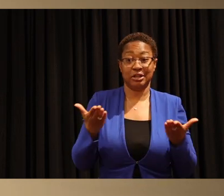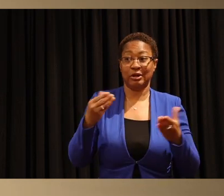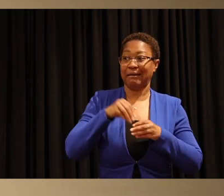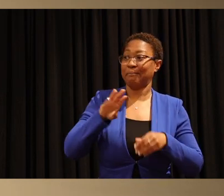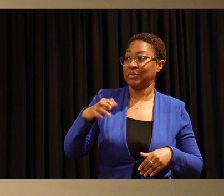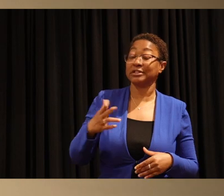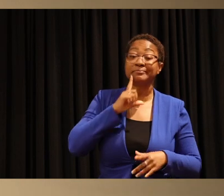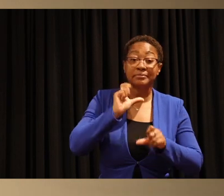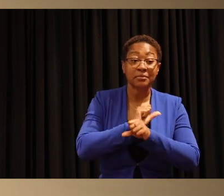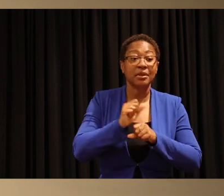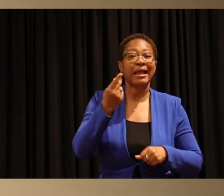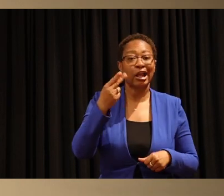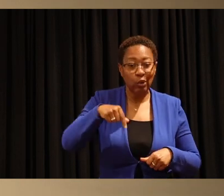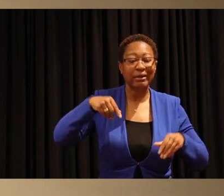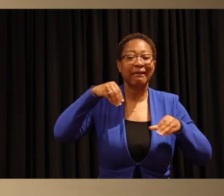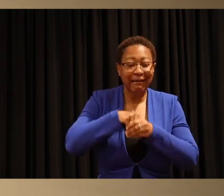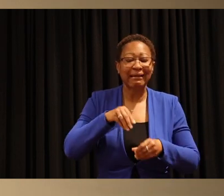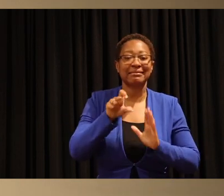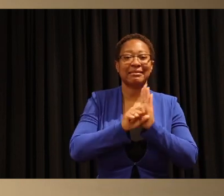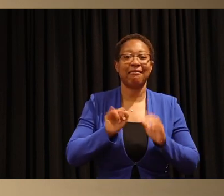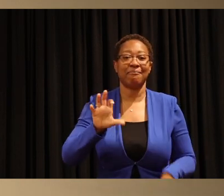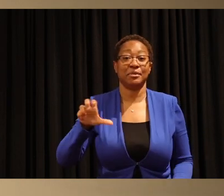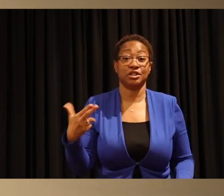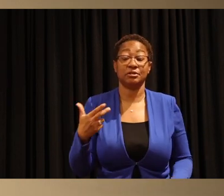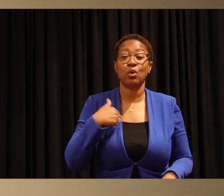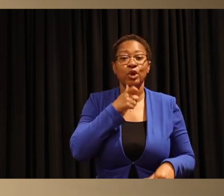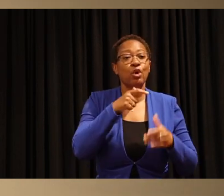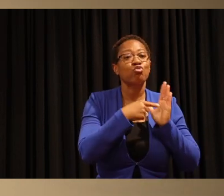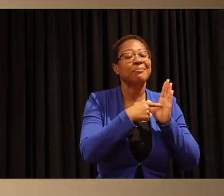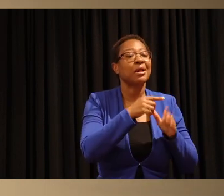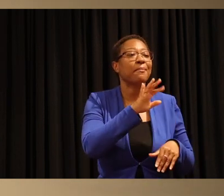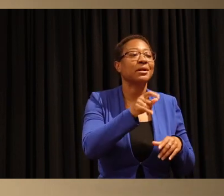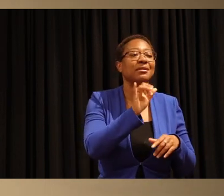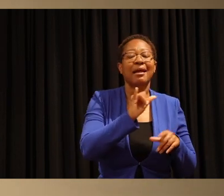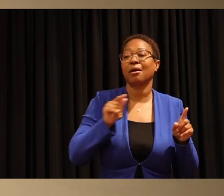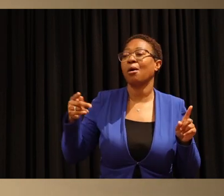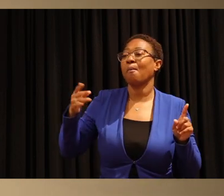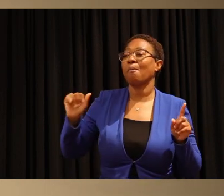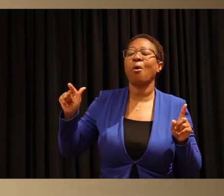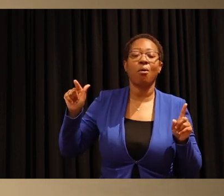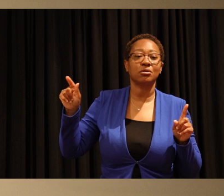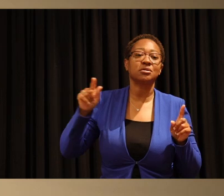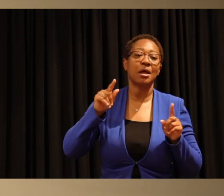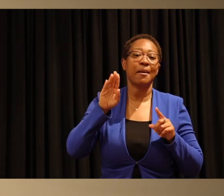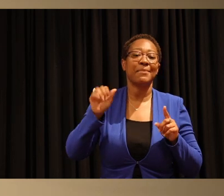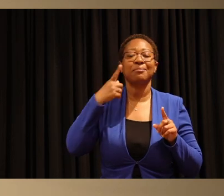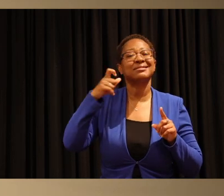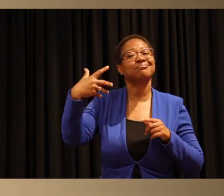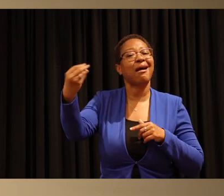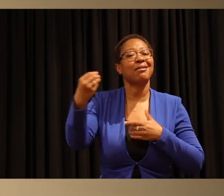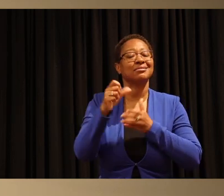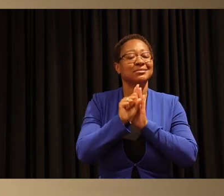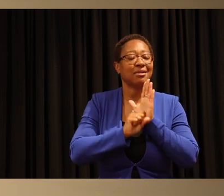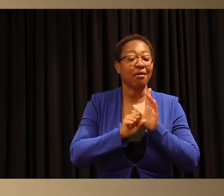are banks that are actually headquartered here in the state of Michigan. We don't represent banks like Paul's Bank. They're from another state.